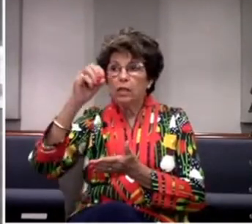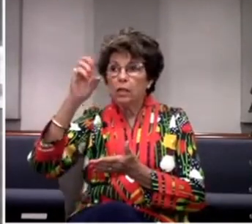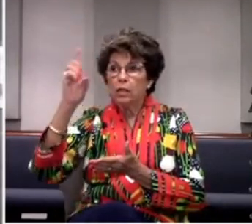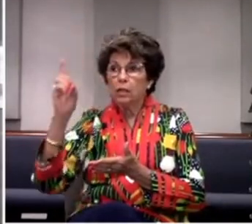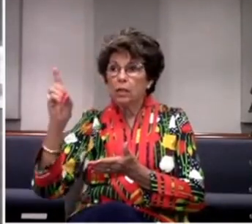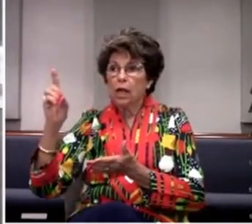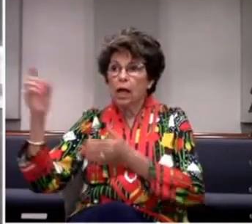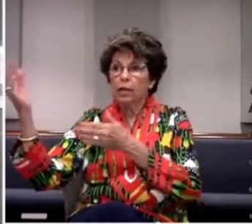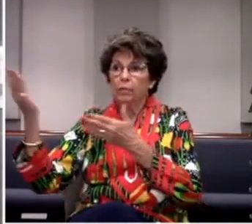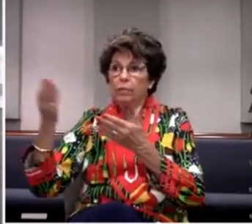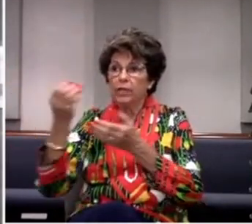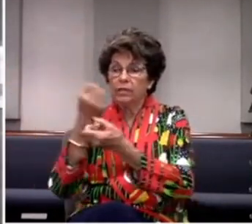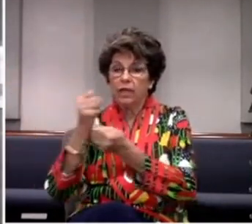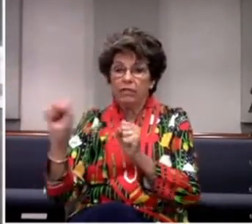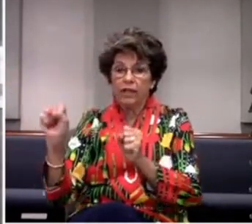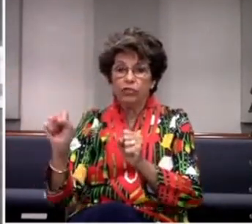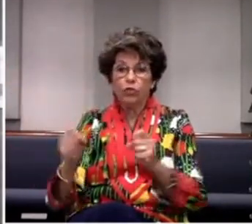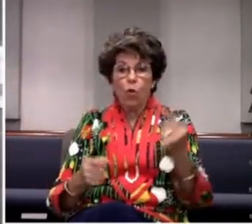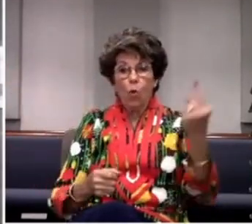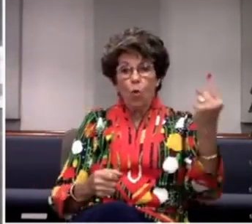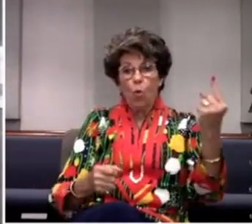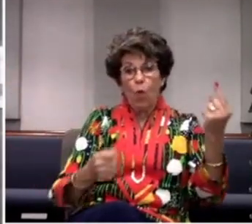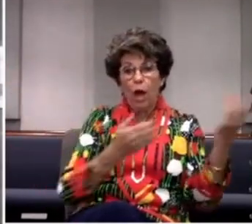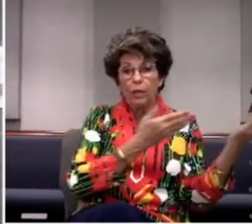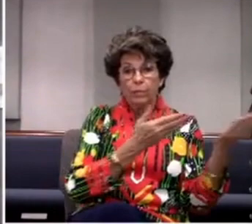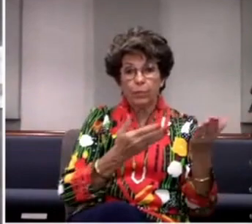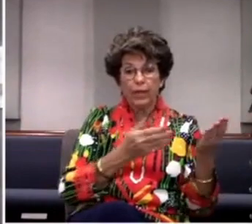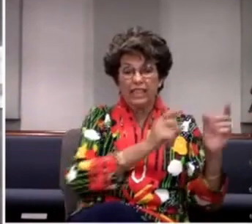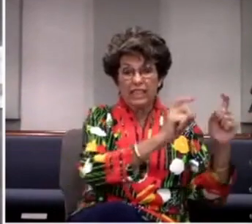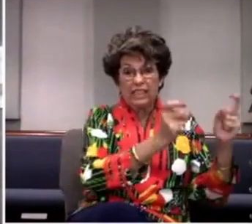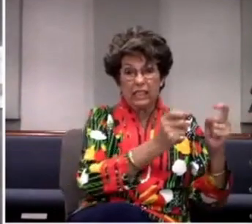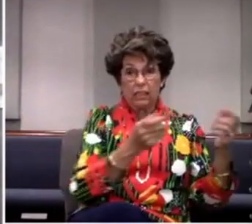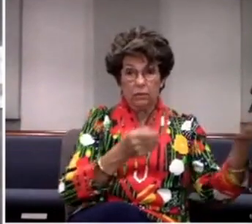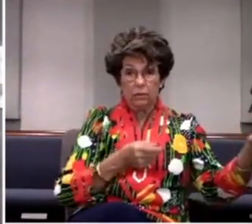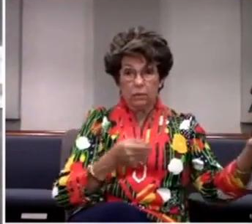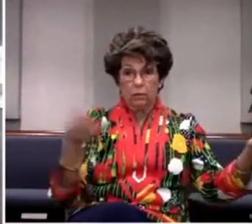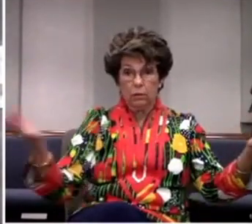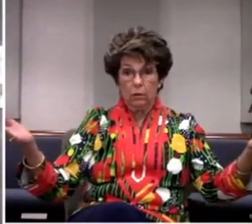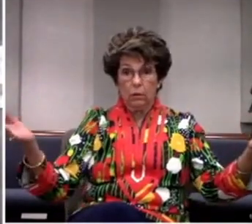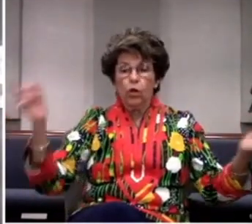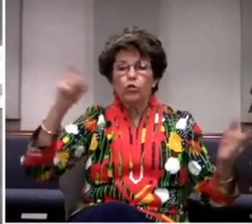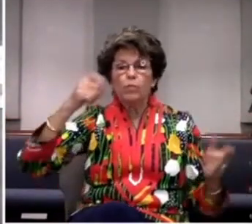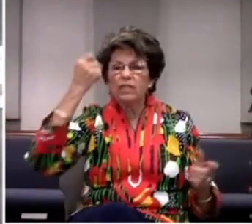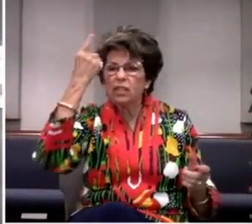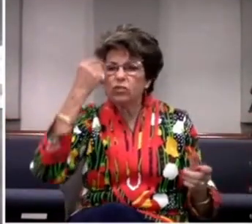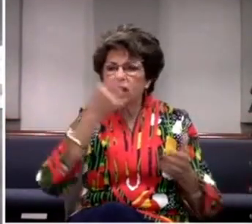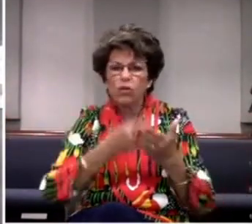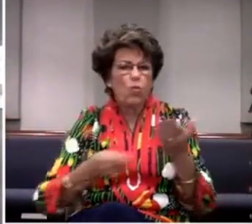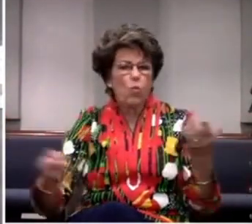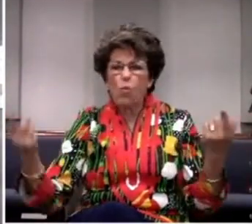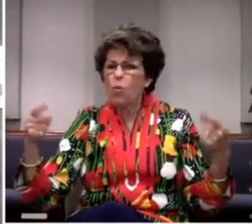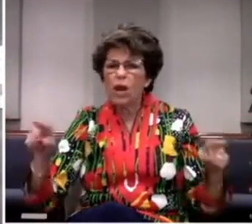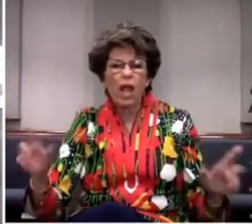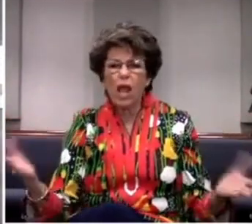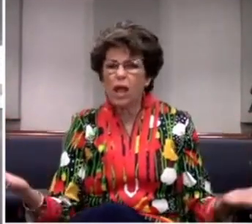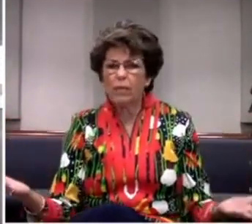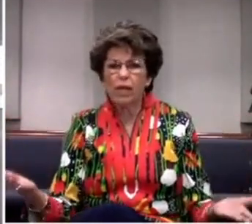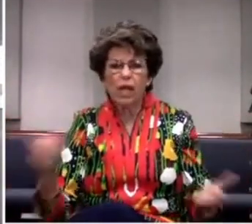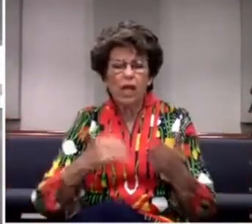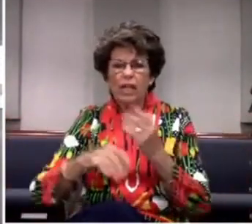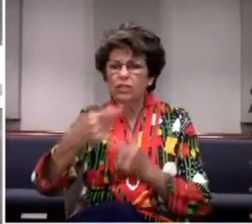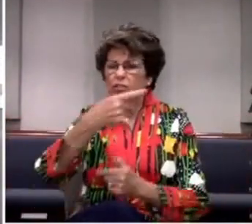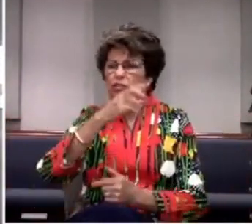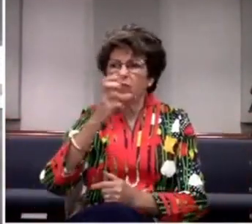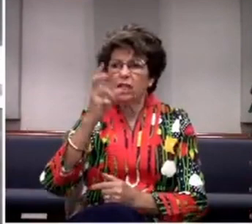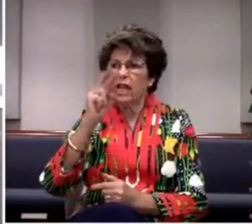brought sin. And so you have to understand what took place in Genesis chapter 3